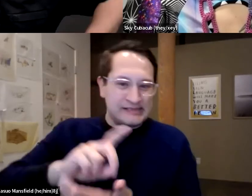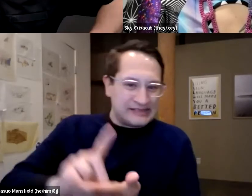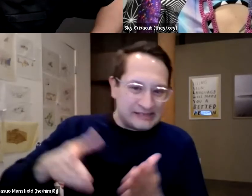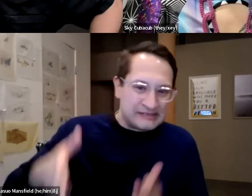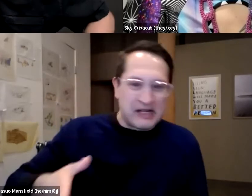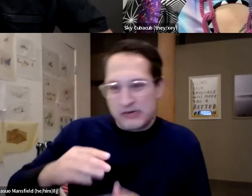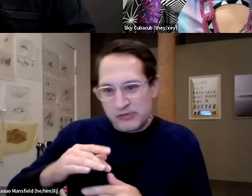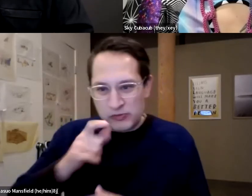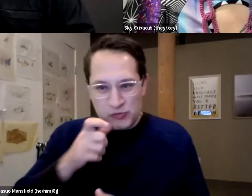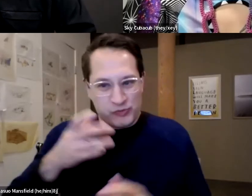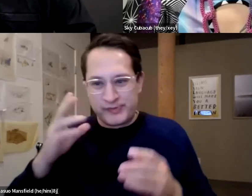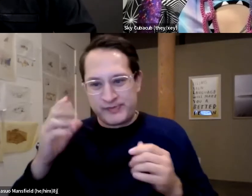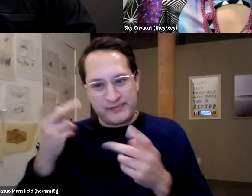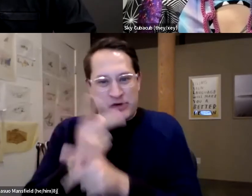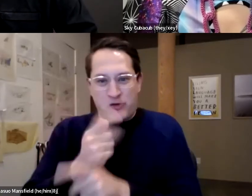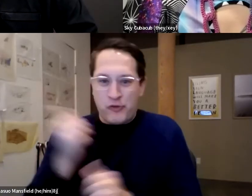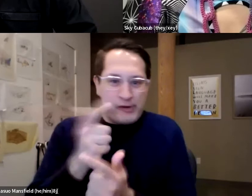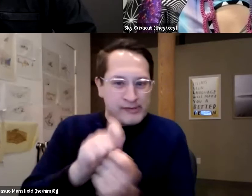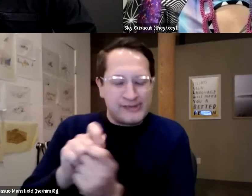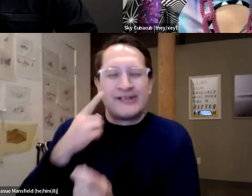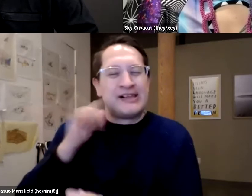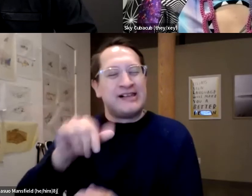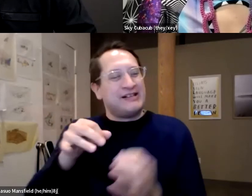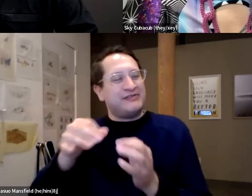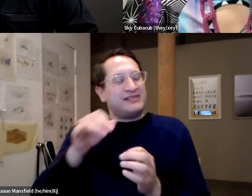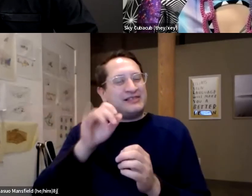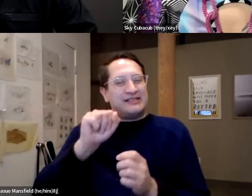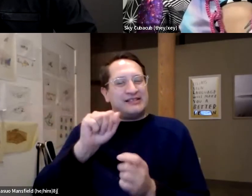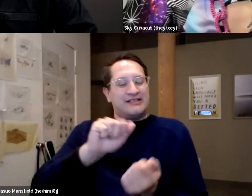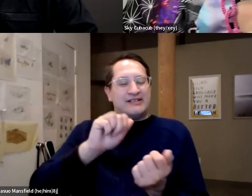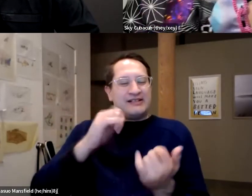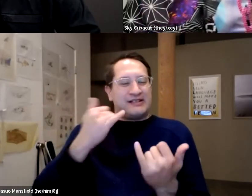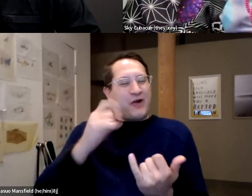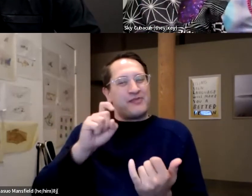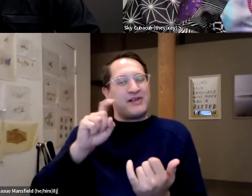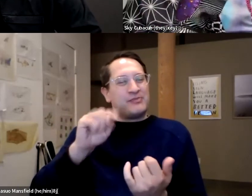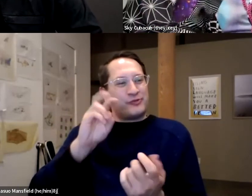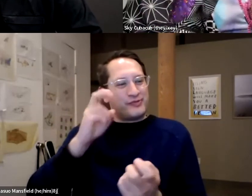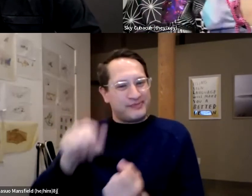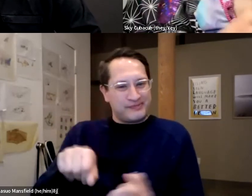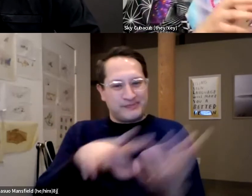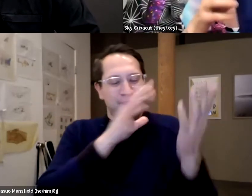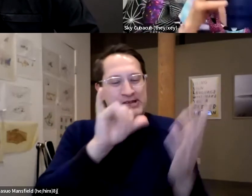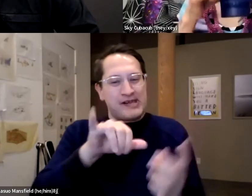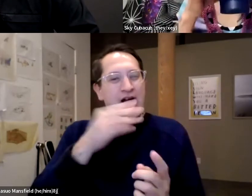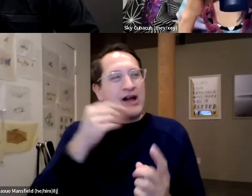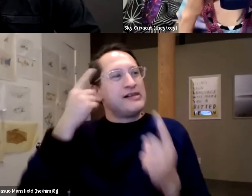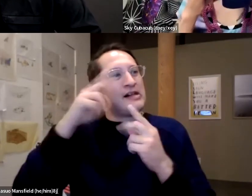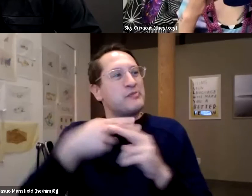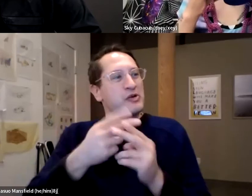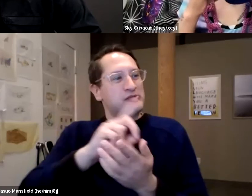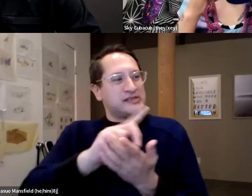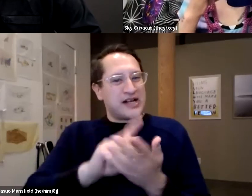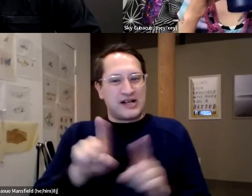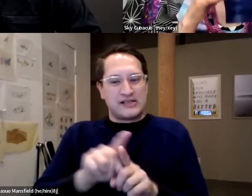is the genius designer, whoever figures out all those details, that definition needs to be thrown out the